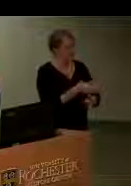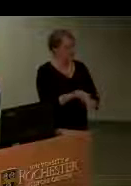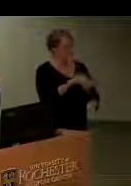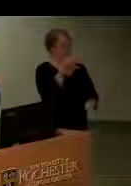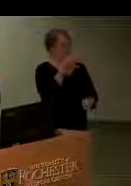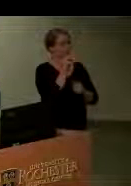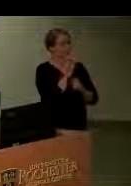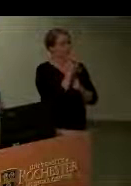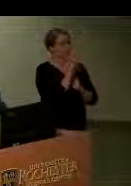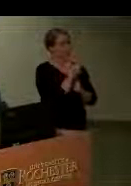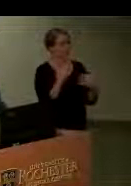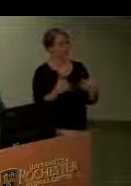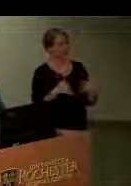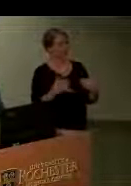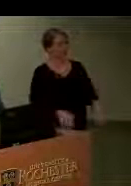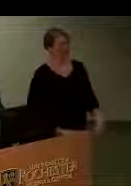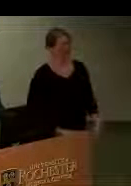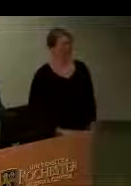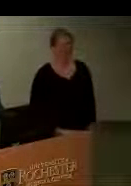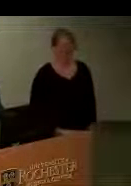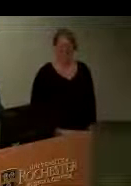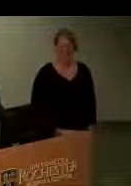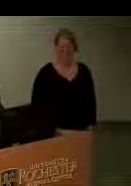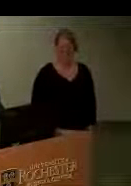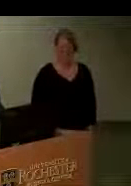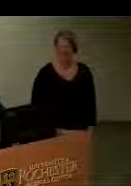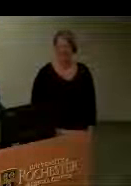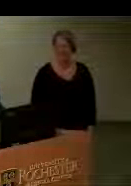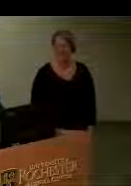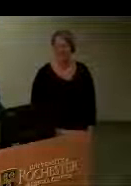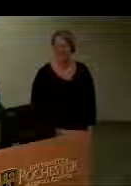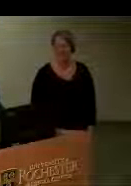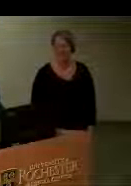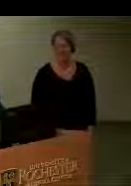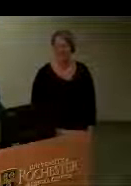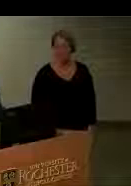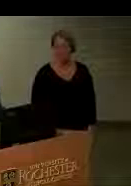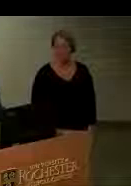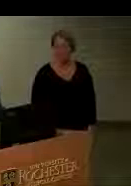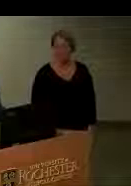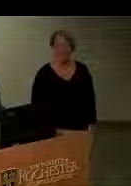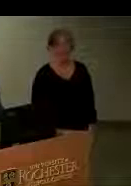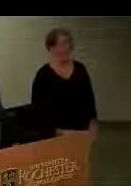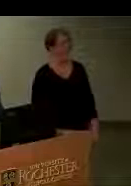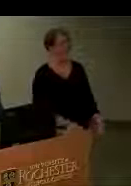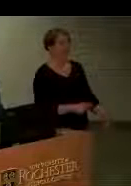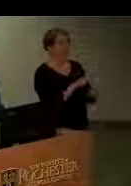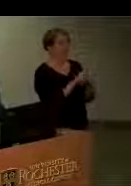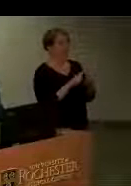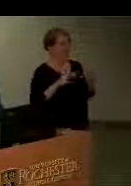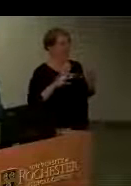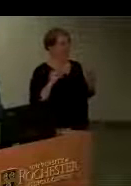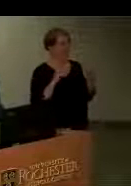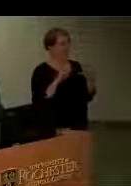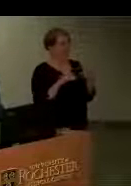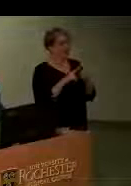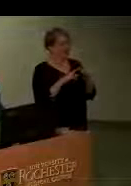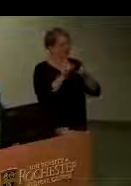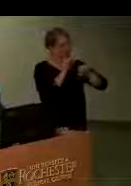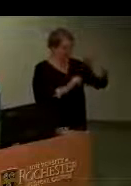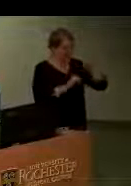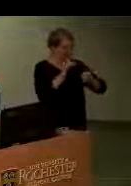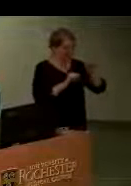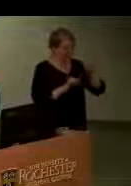time they graduate, it's scary. And so that week off, they don't have classes, but they have all of these assessments, because